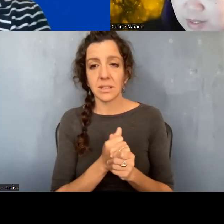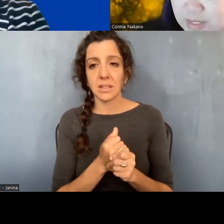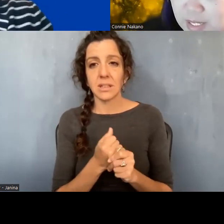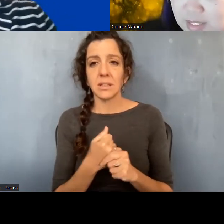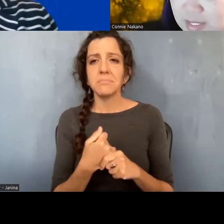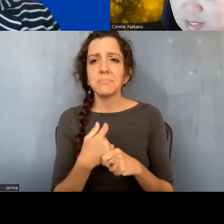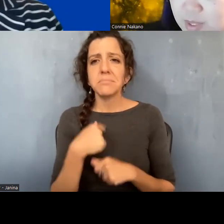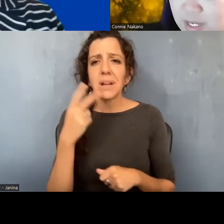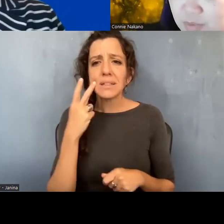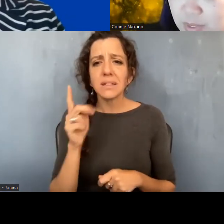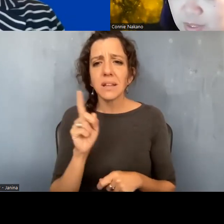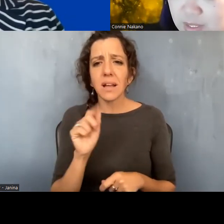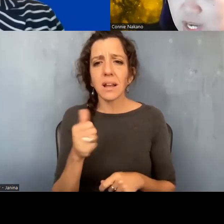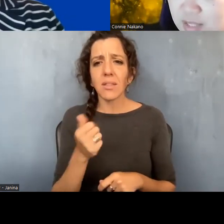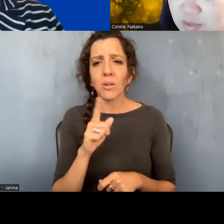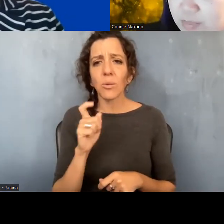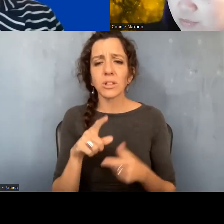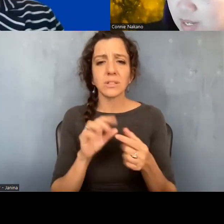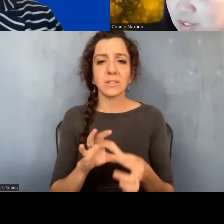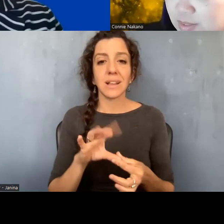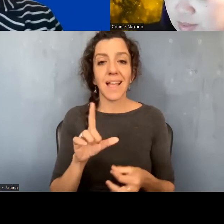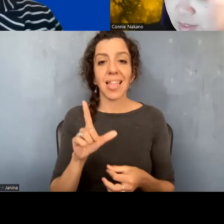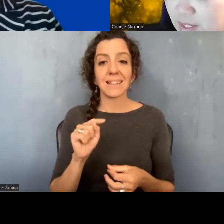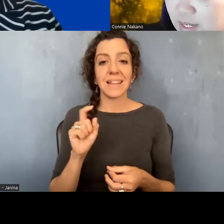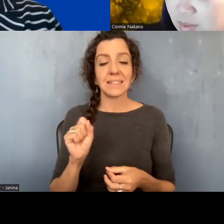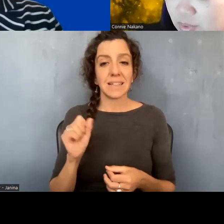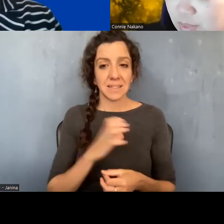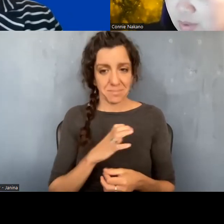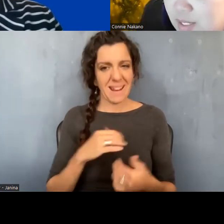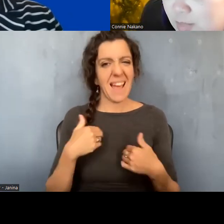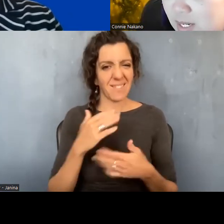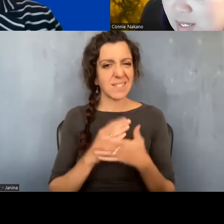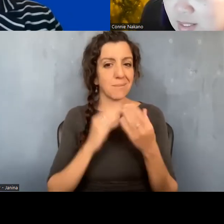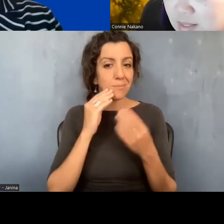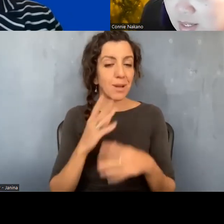about the LTSS subcommittee, if you want to look in the chat, there's some information on there with when